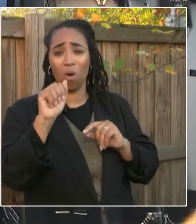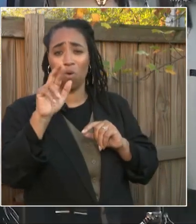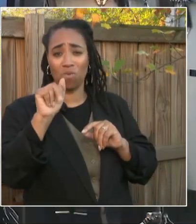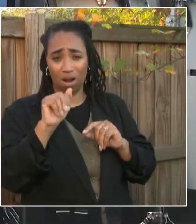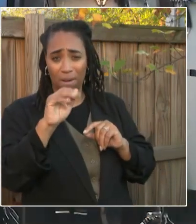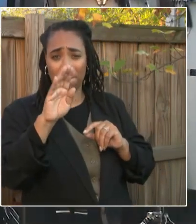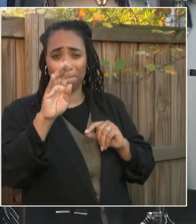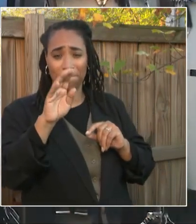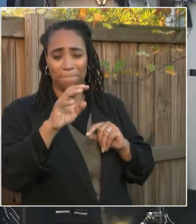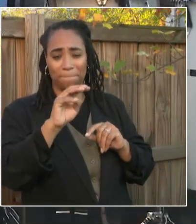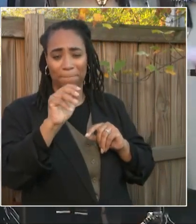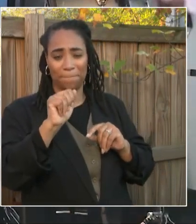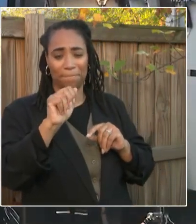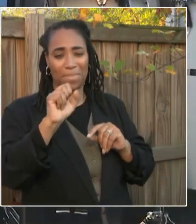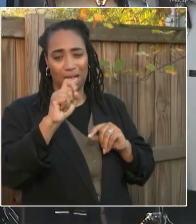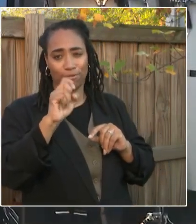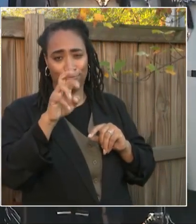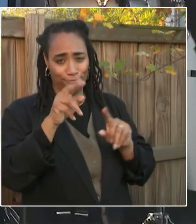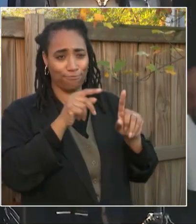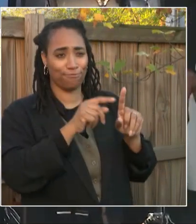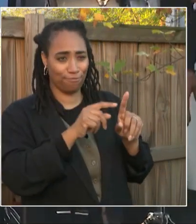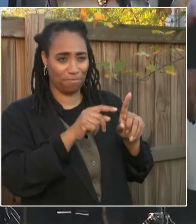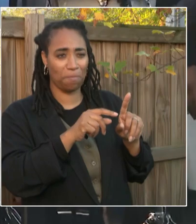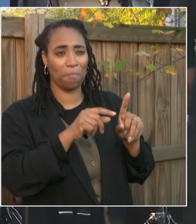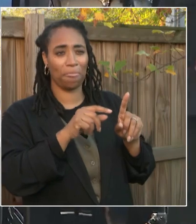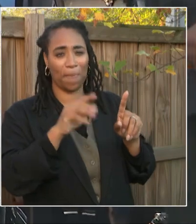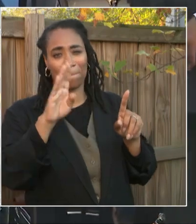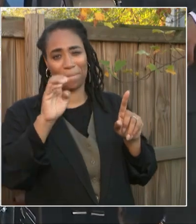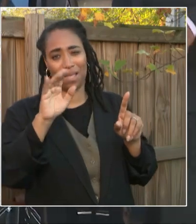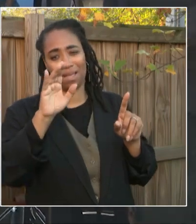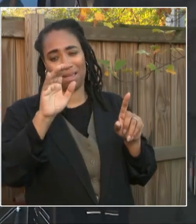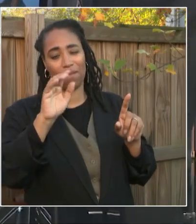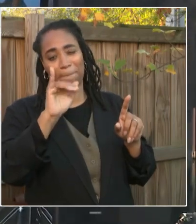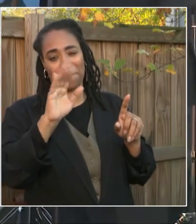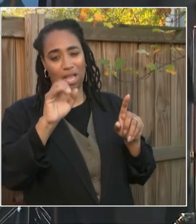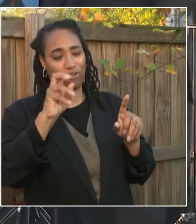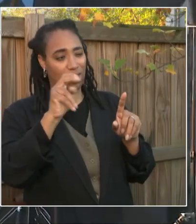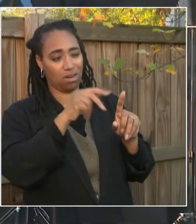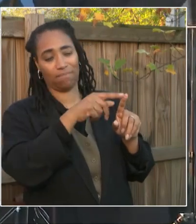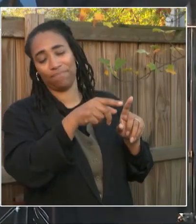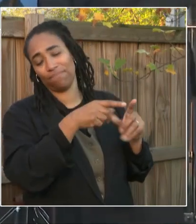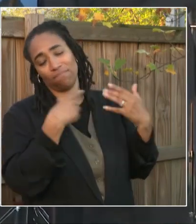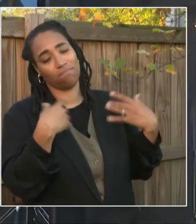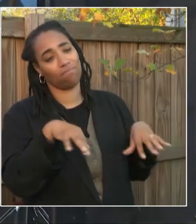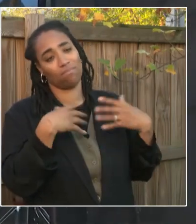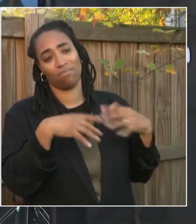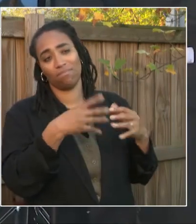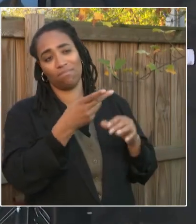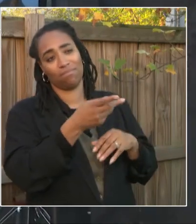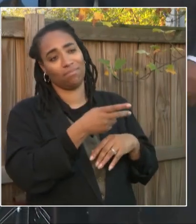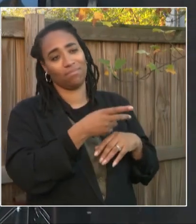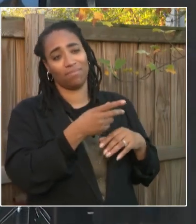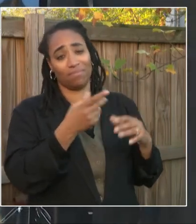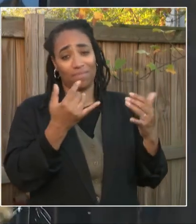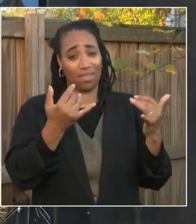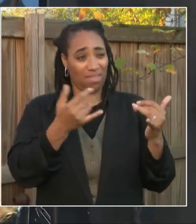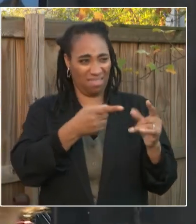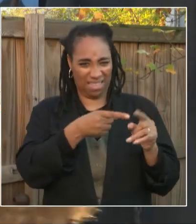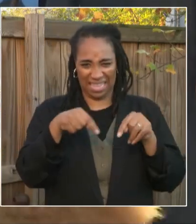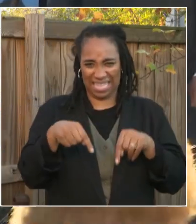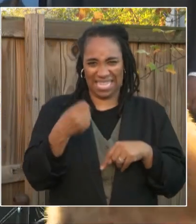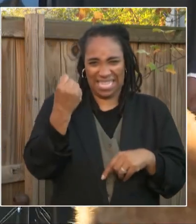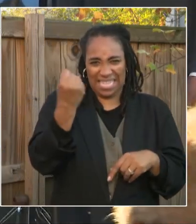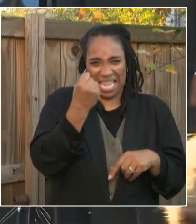presence and for her influence in the region. We do want to lift up on this Saturday is the unveiling of the Marion Barry